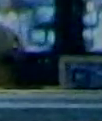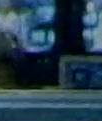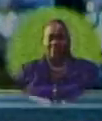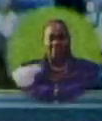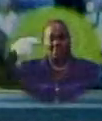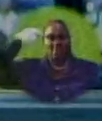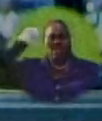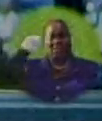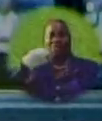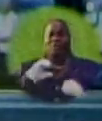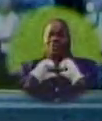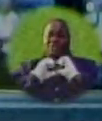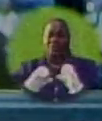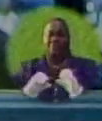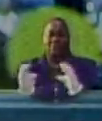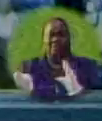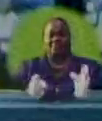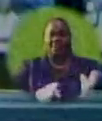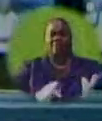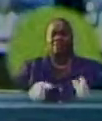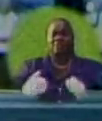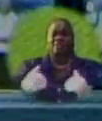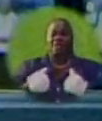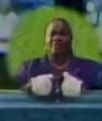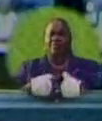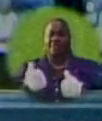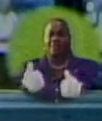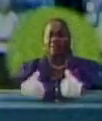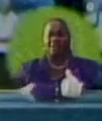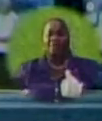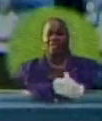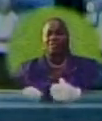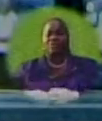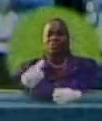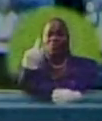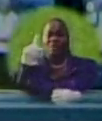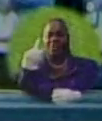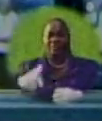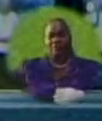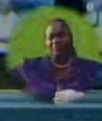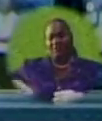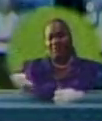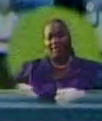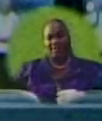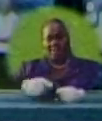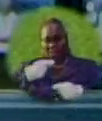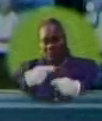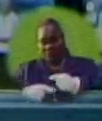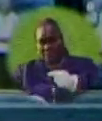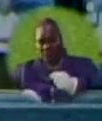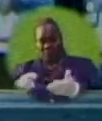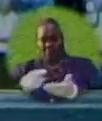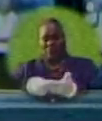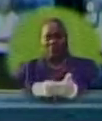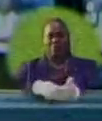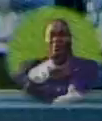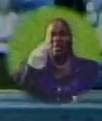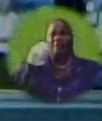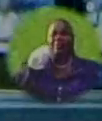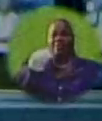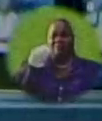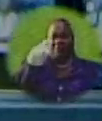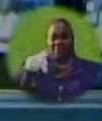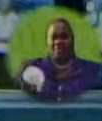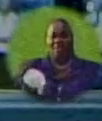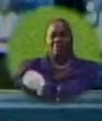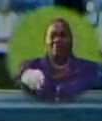He continues that the plan does not contain anything that indicates one has to provide a drainage report or map, but this would be